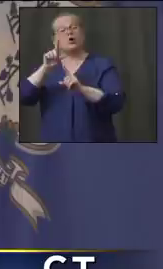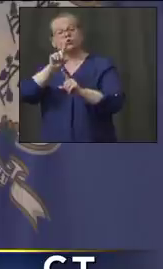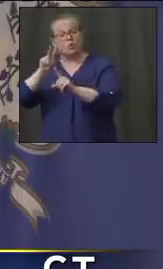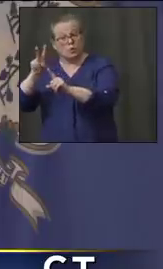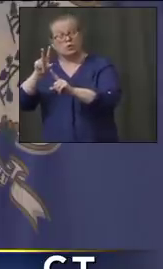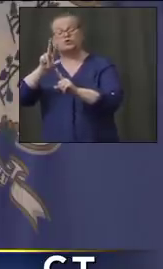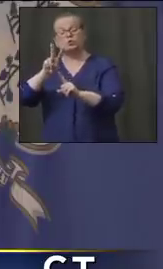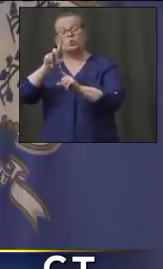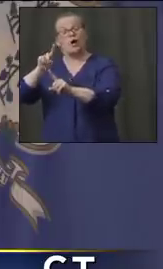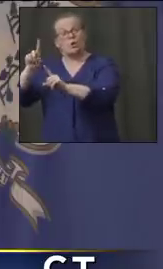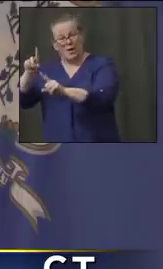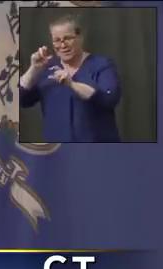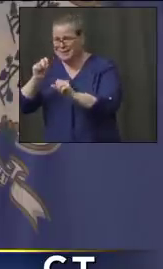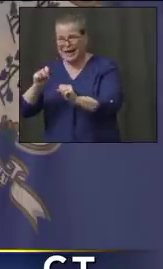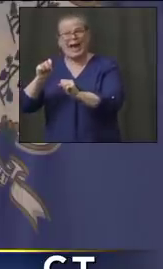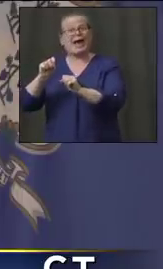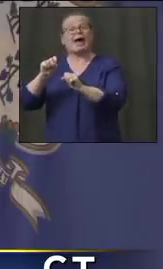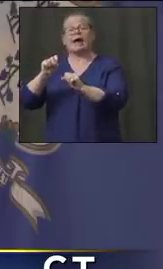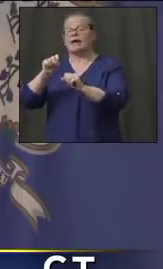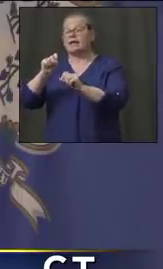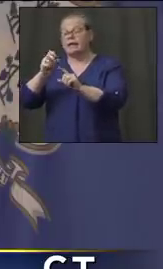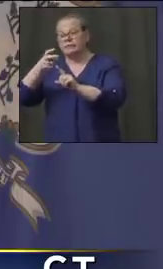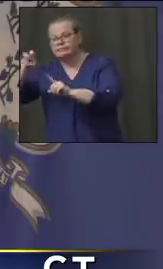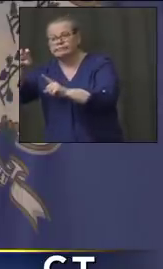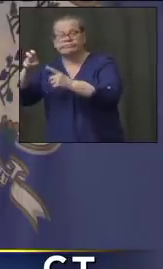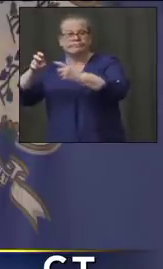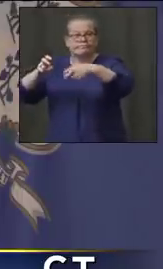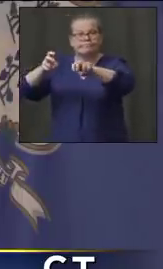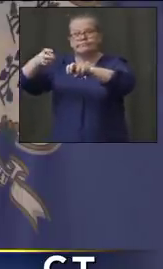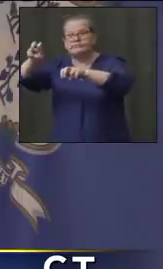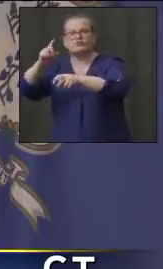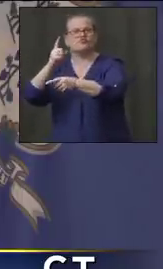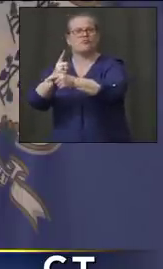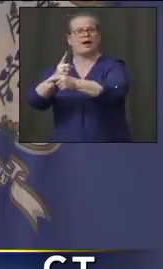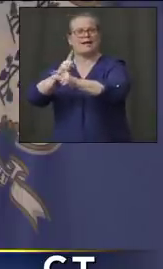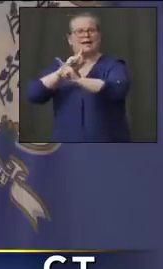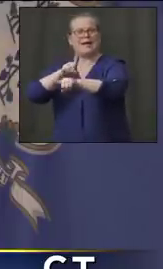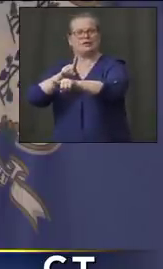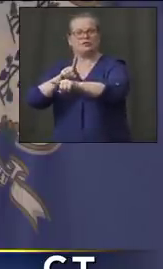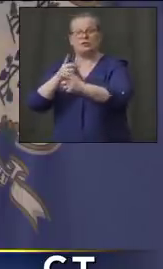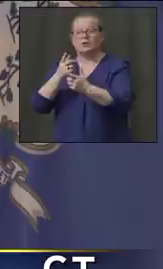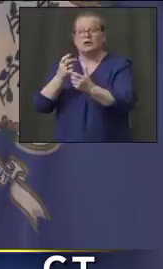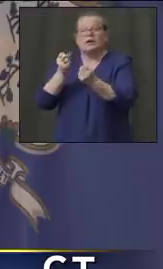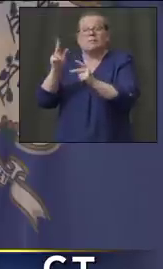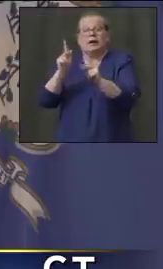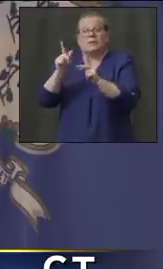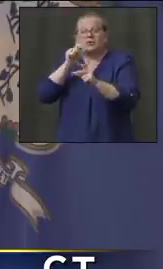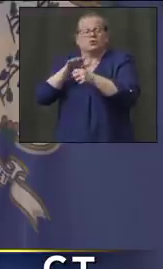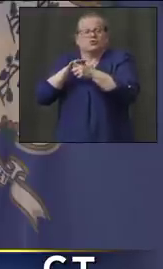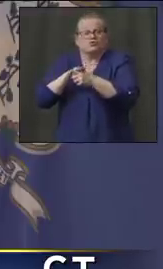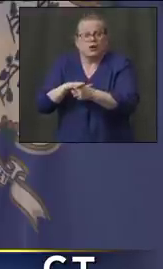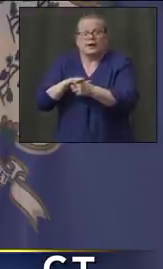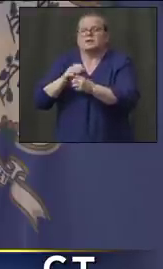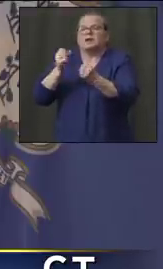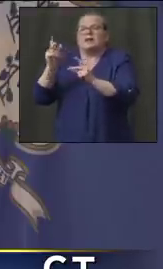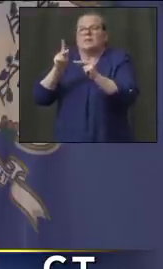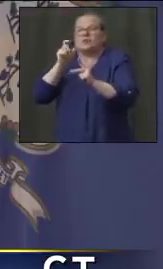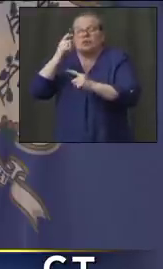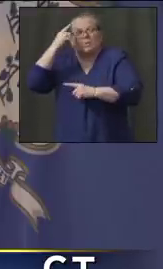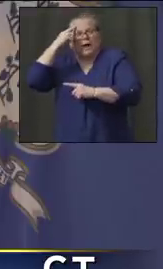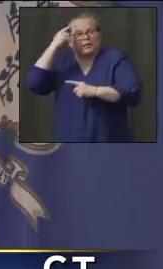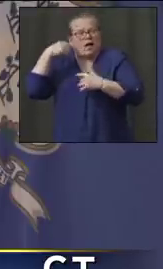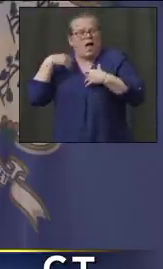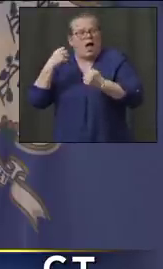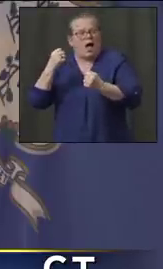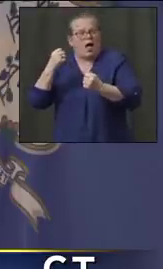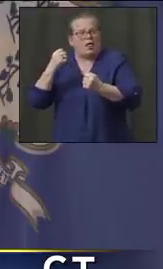going to amazing not-for-profits for people in distress, people in anguish, people in mental need.